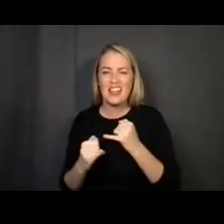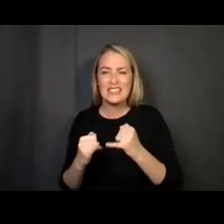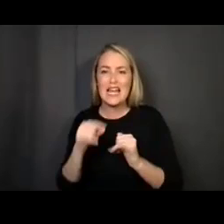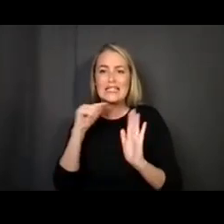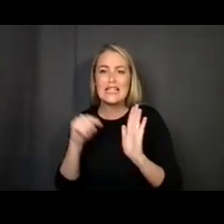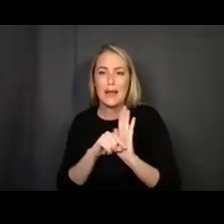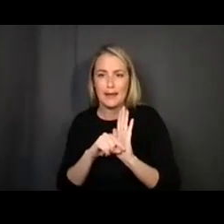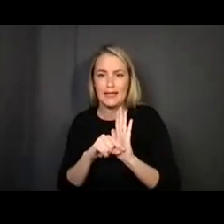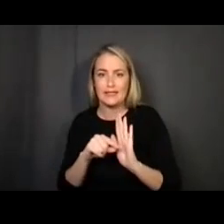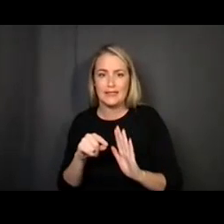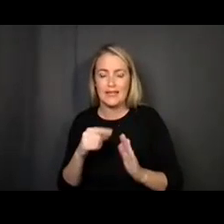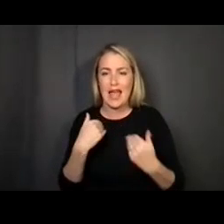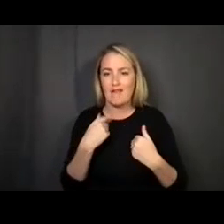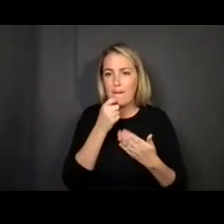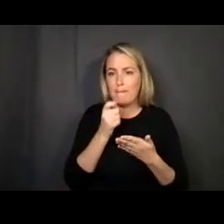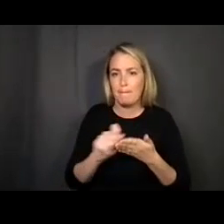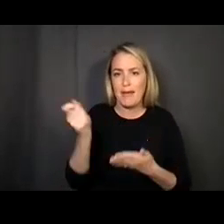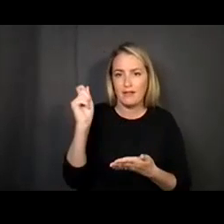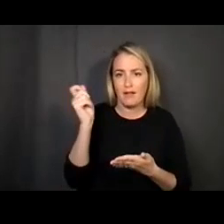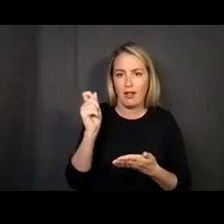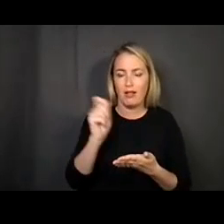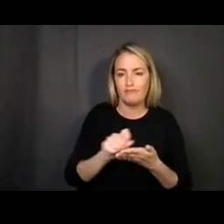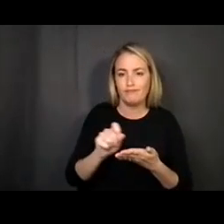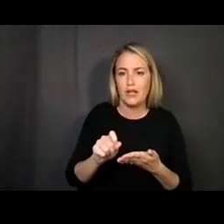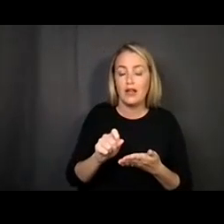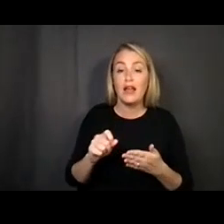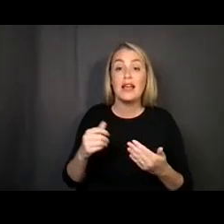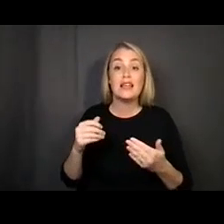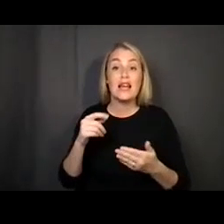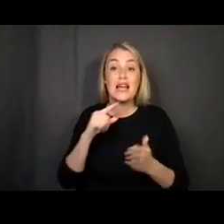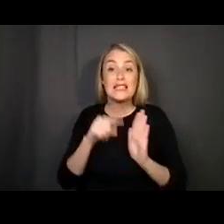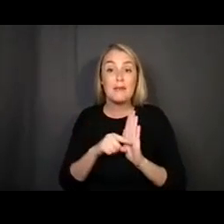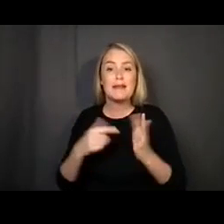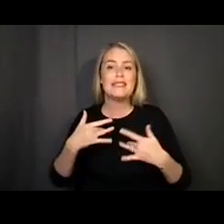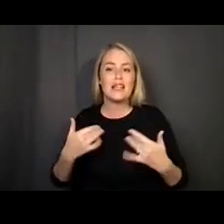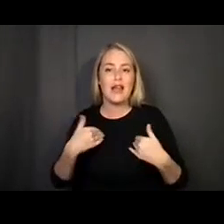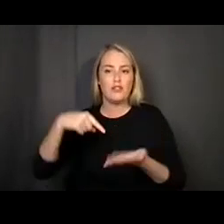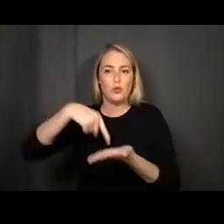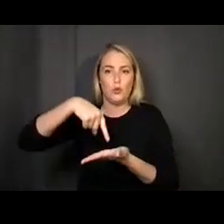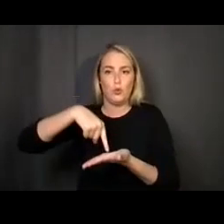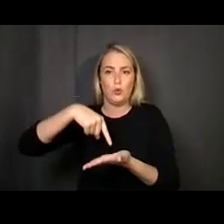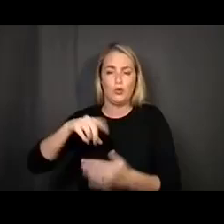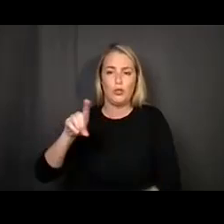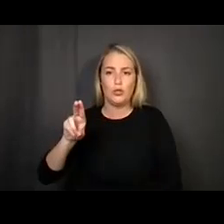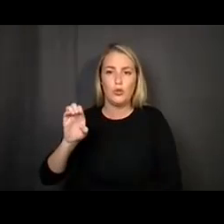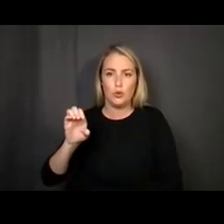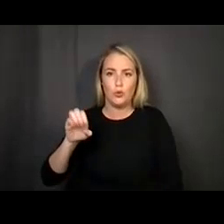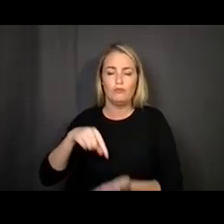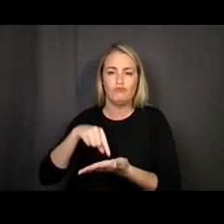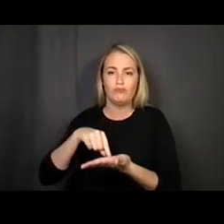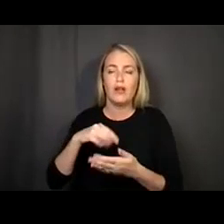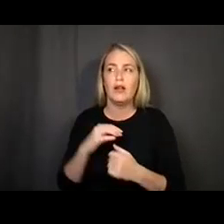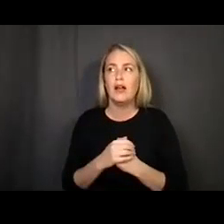there. Assignments tend to have a due date, like there's a due date that will land